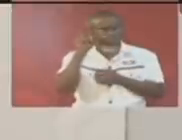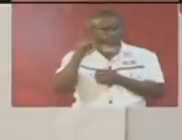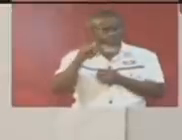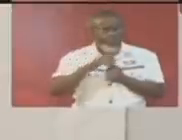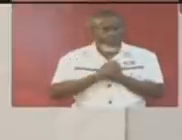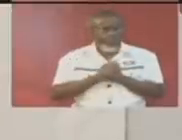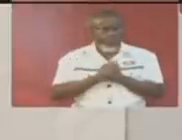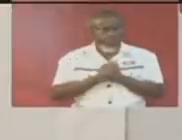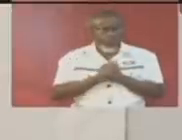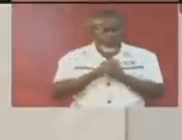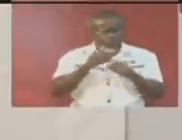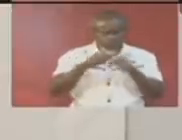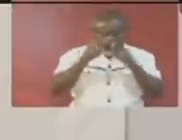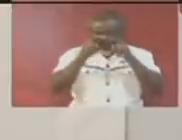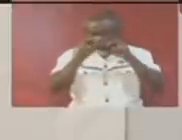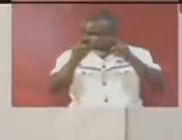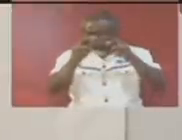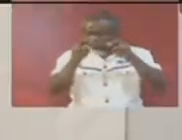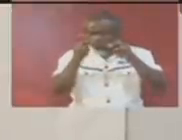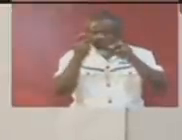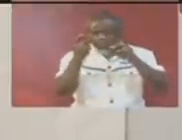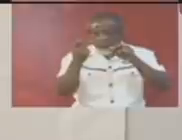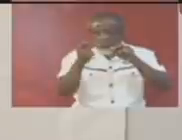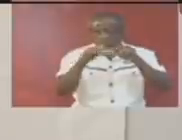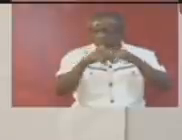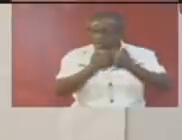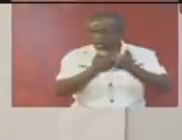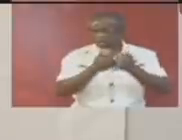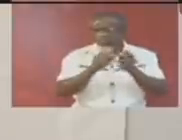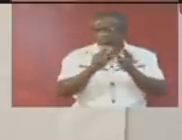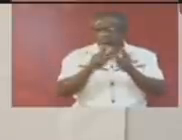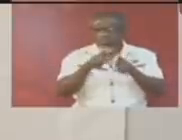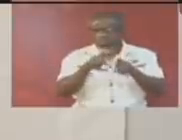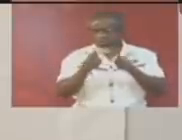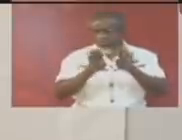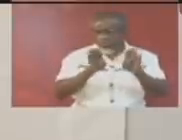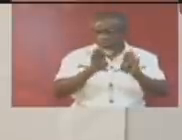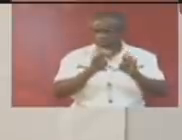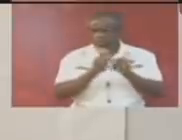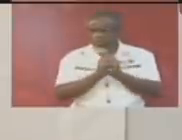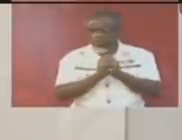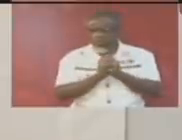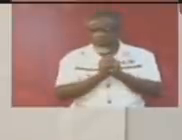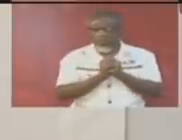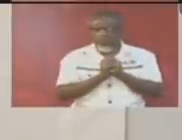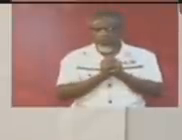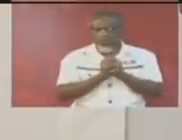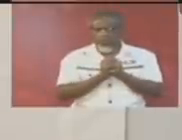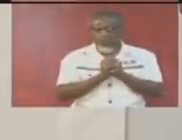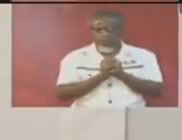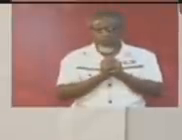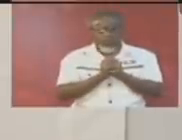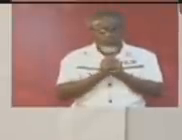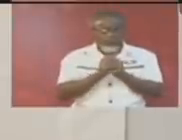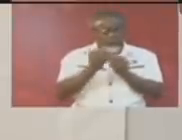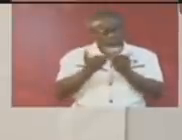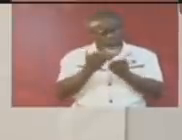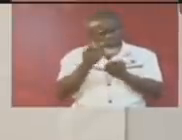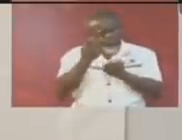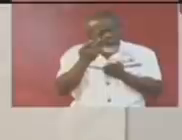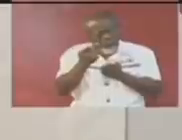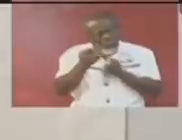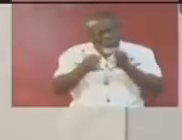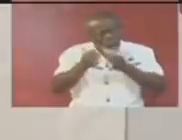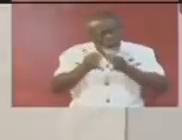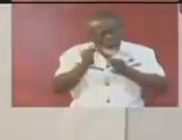any gatherings that would have taken place over the past couple of weeks would reflect in changes in the cases going forward. So we do have